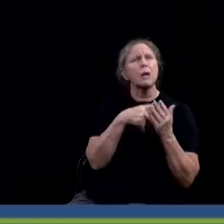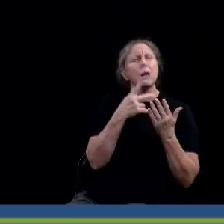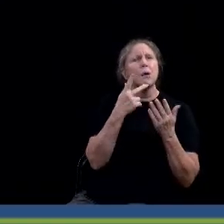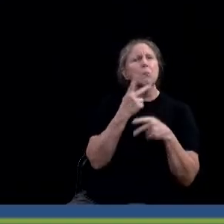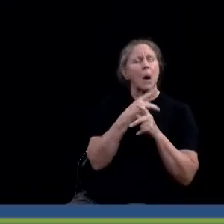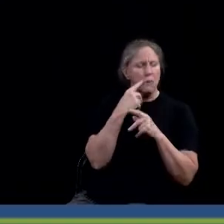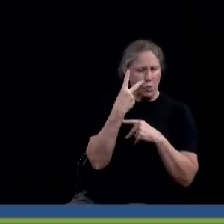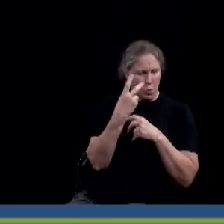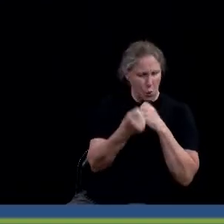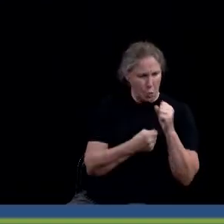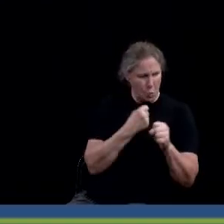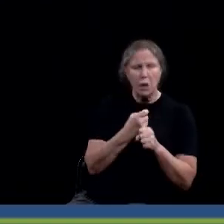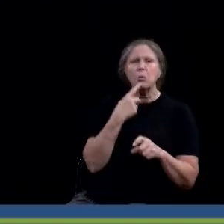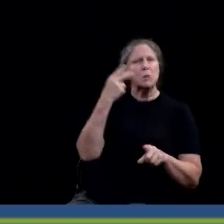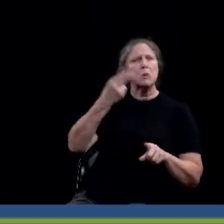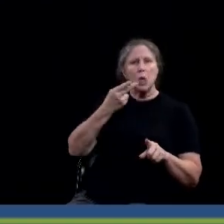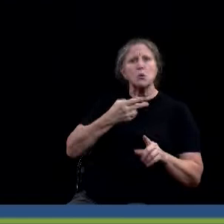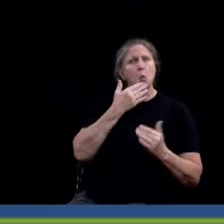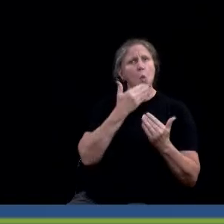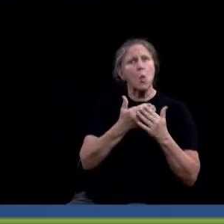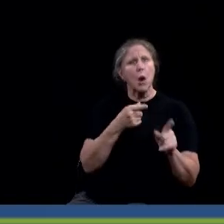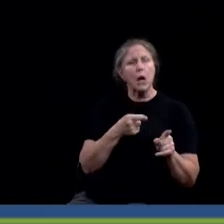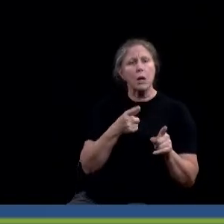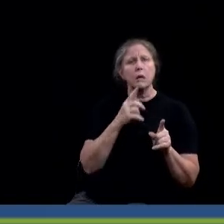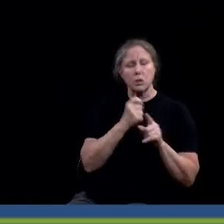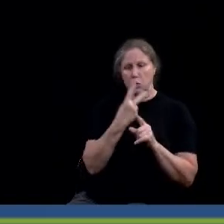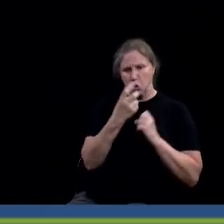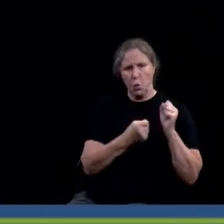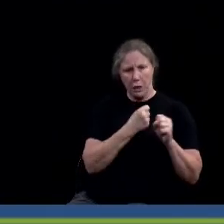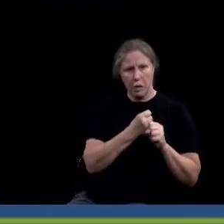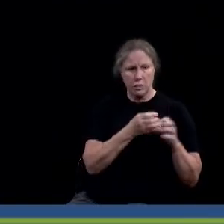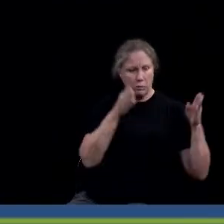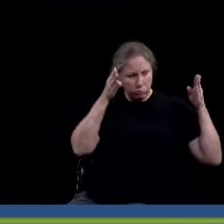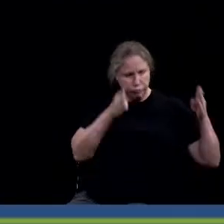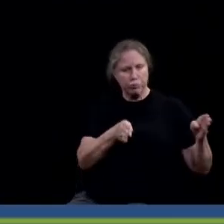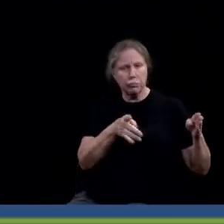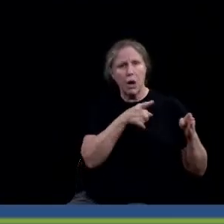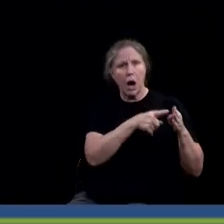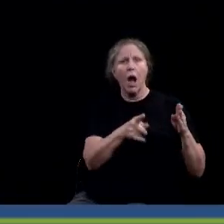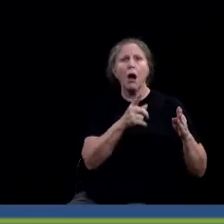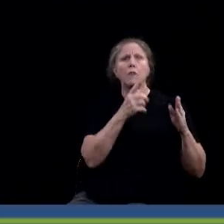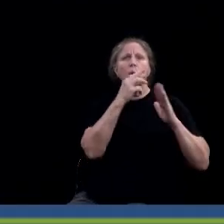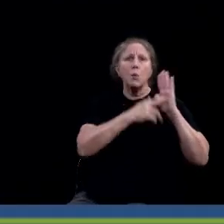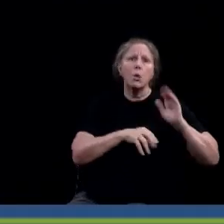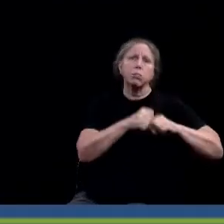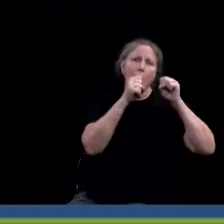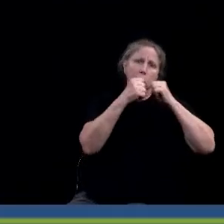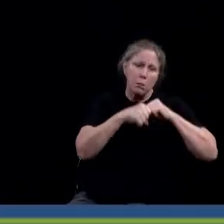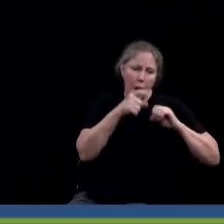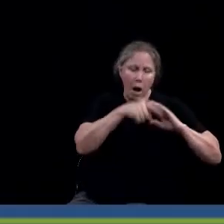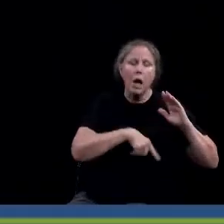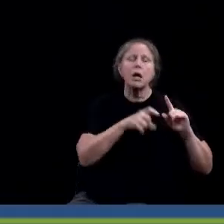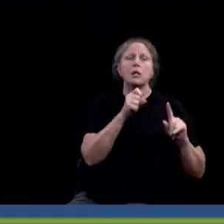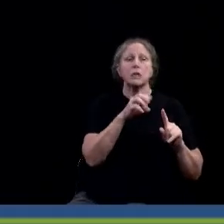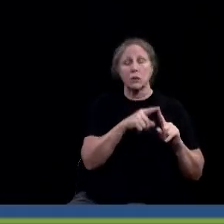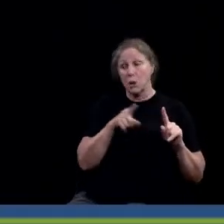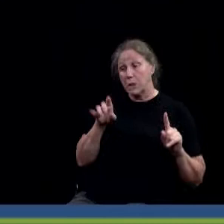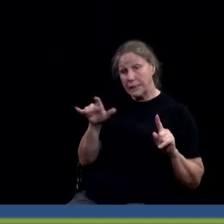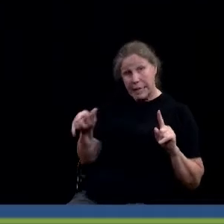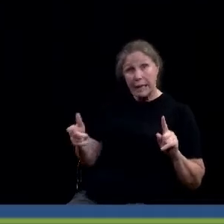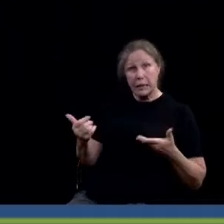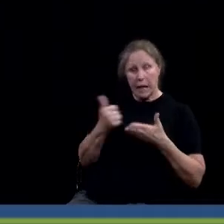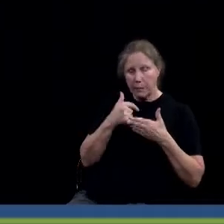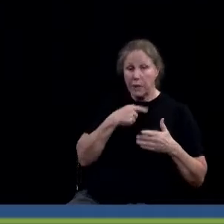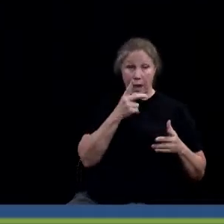already about 2 years history of violations. So with Stacy's help, we were able to tap into that database, pull it, process